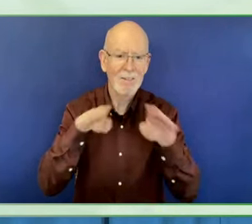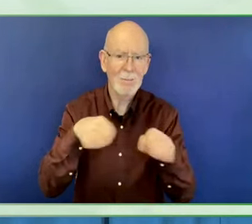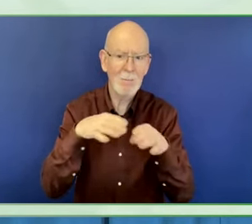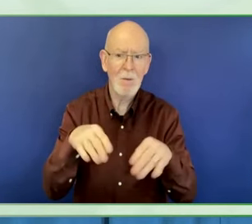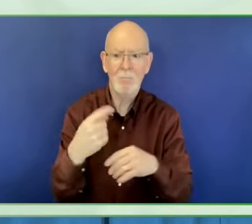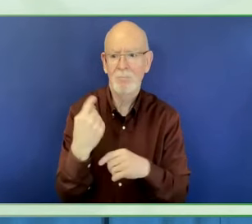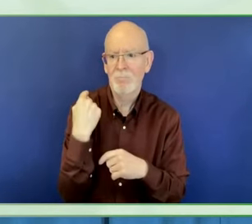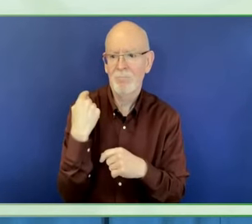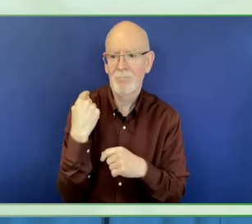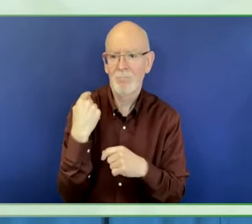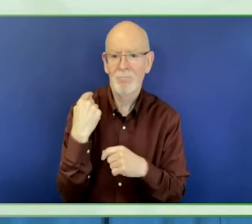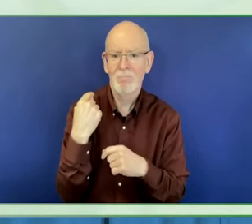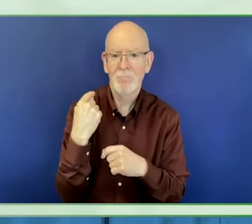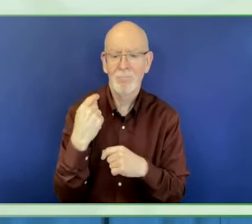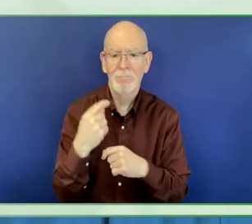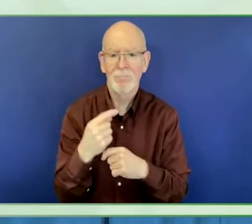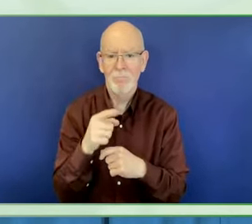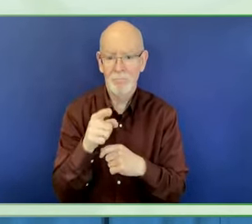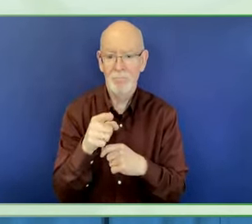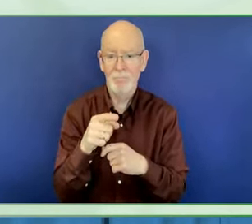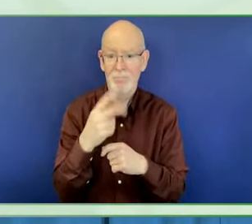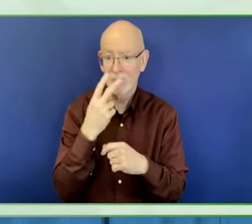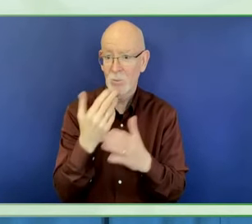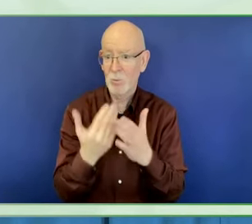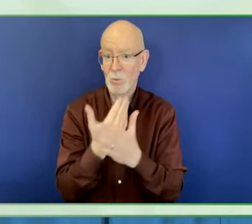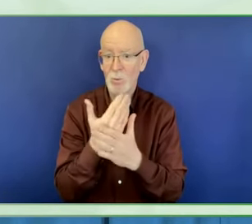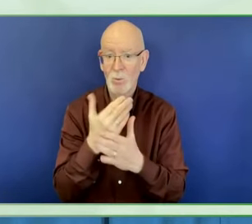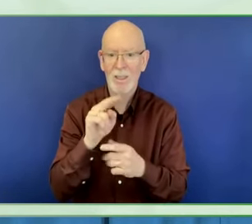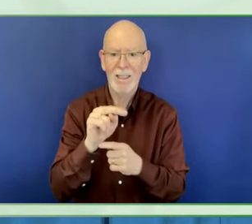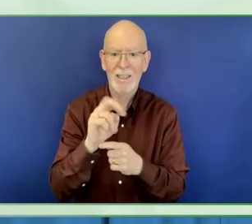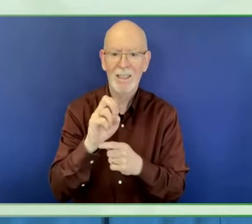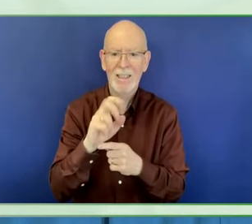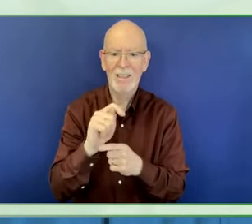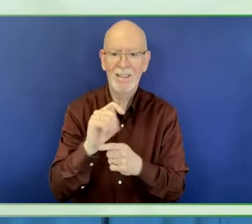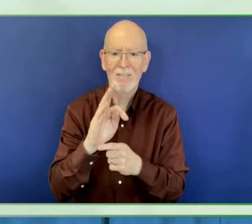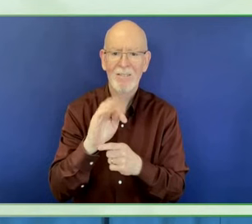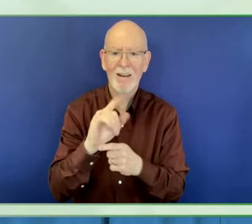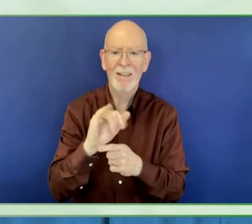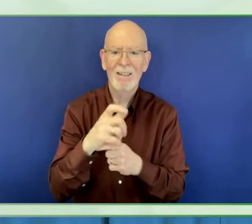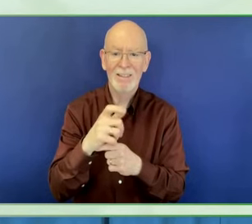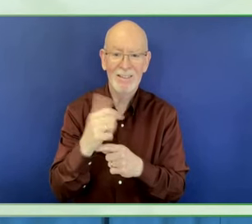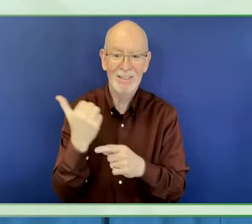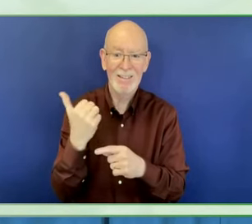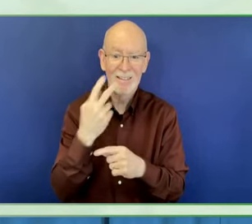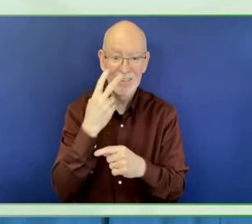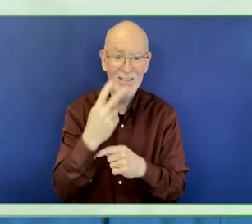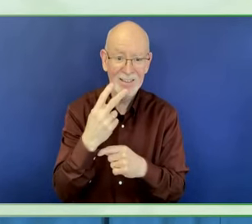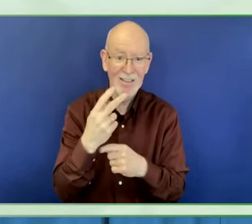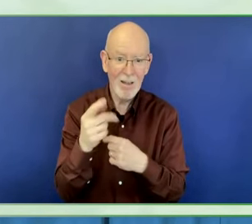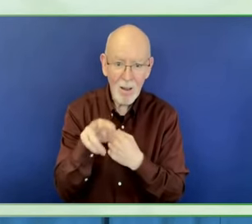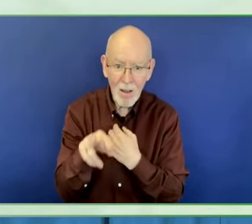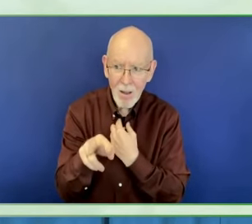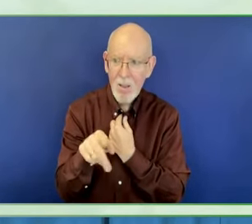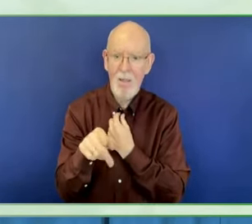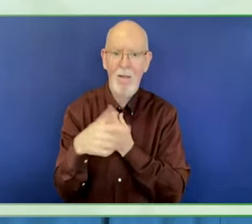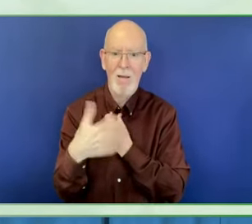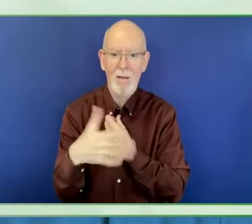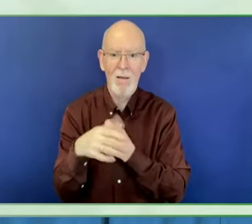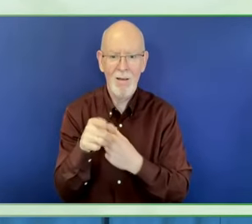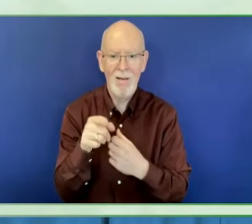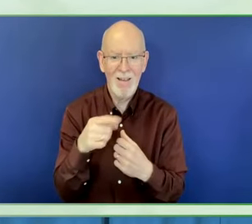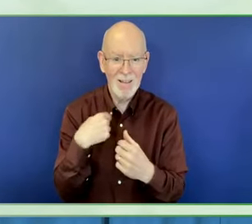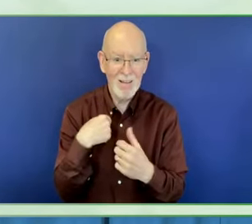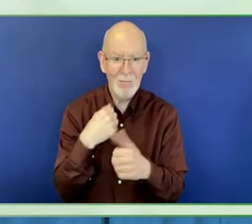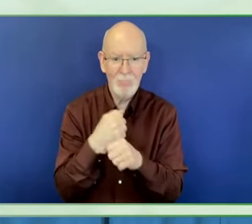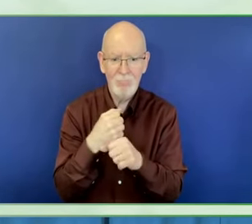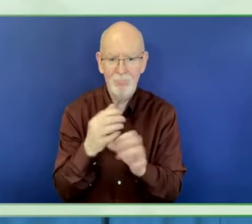Lover, which was a classic D.H. Lawrence novel released in the 1960s and was banned from very many countries that